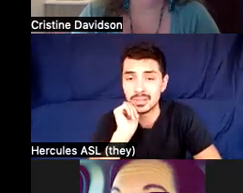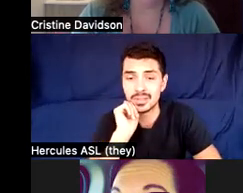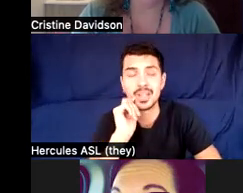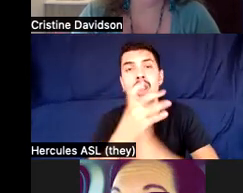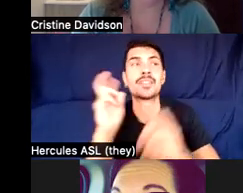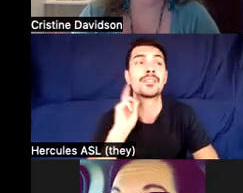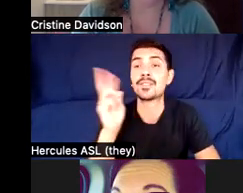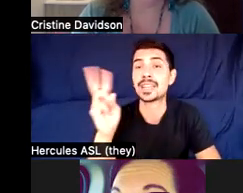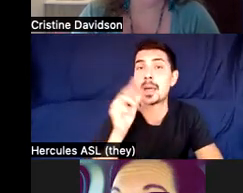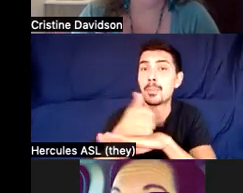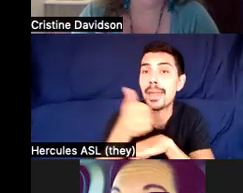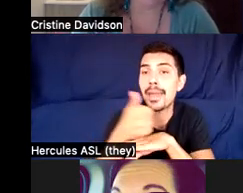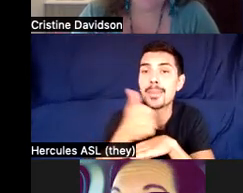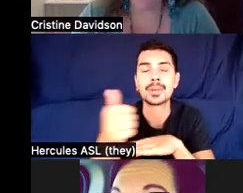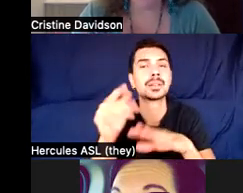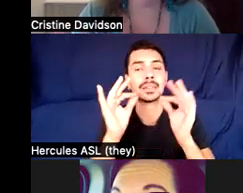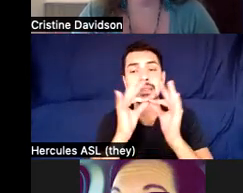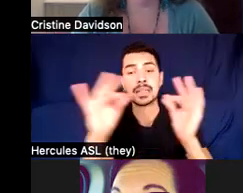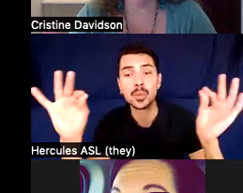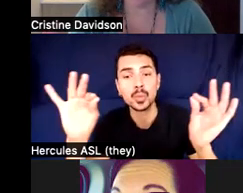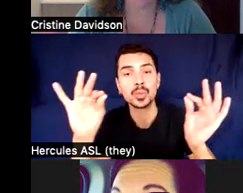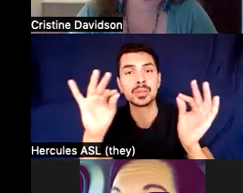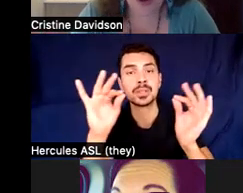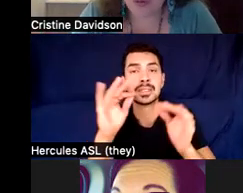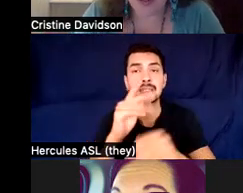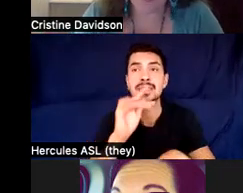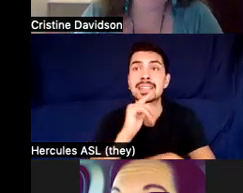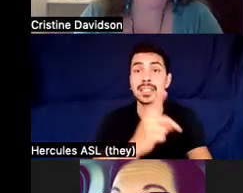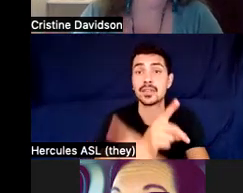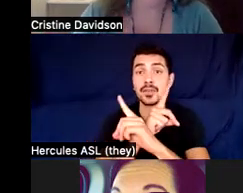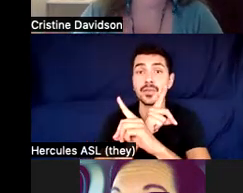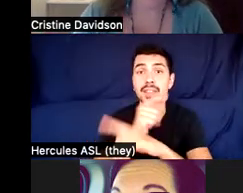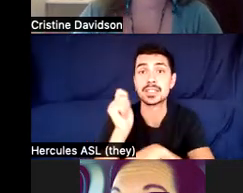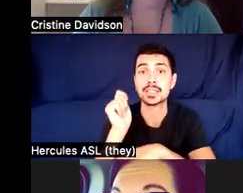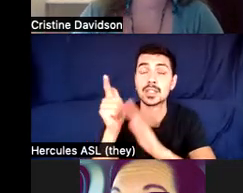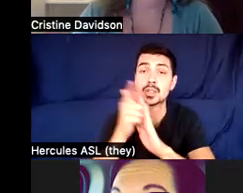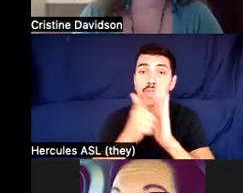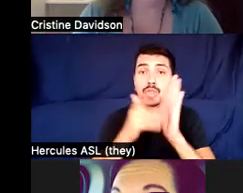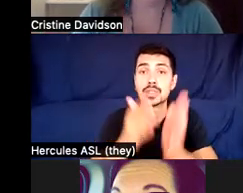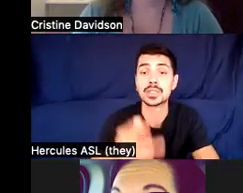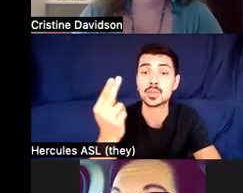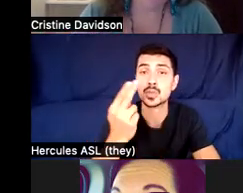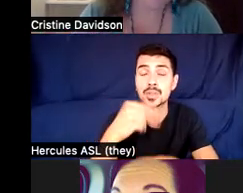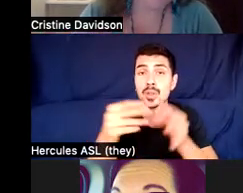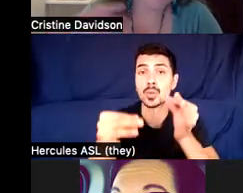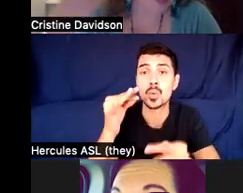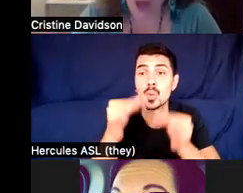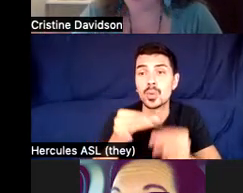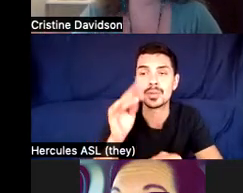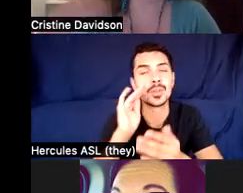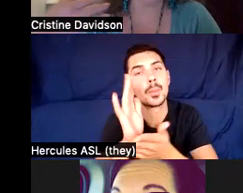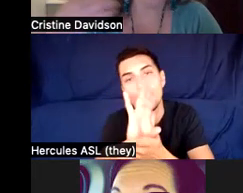the language that defense attorneys will use in the courtroom, right? Like the movies